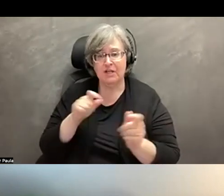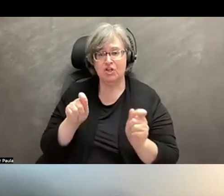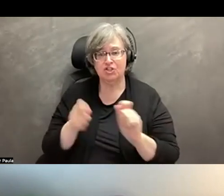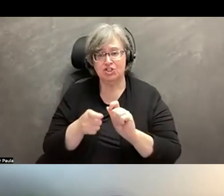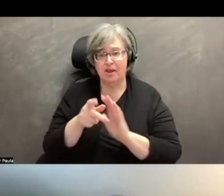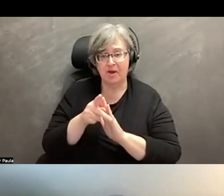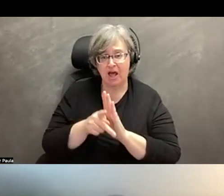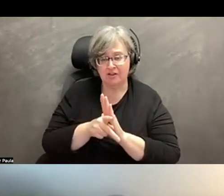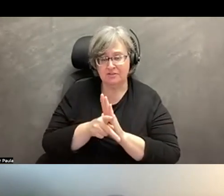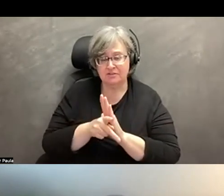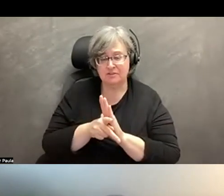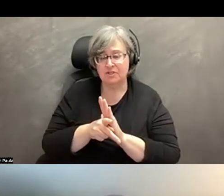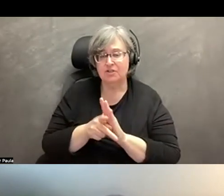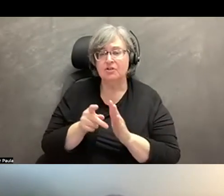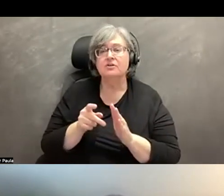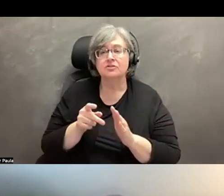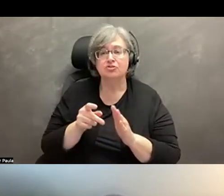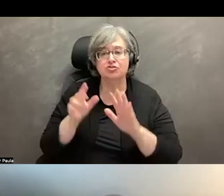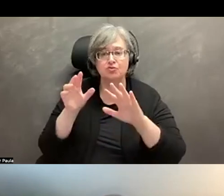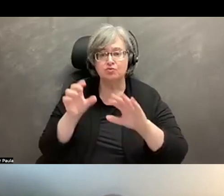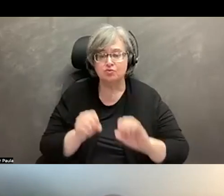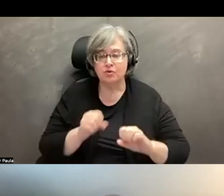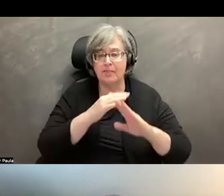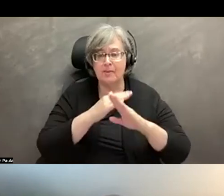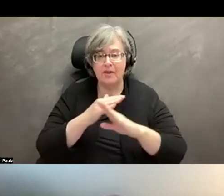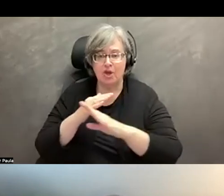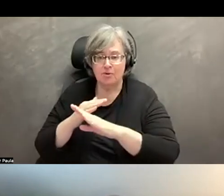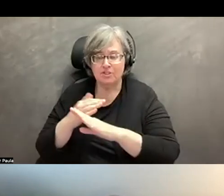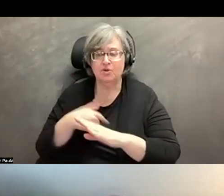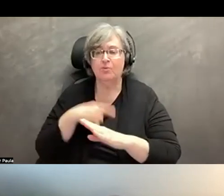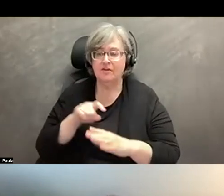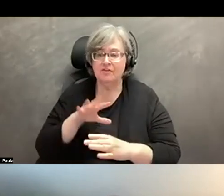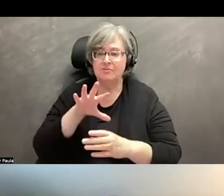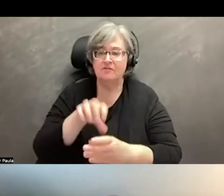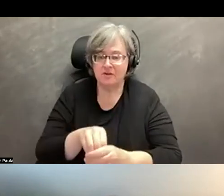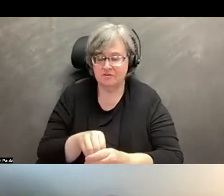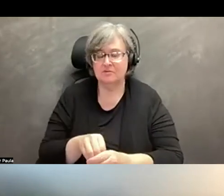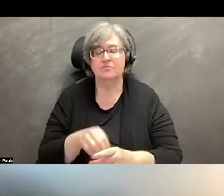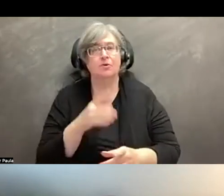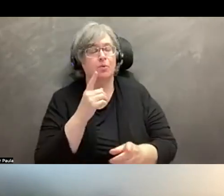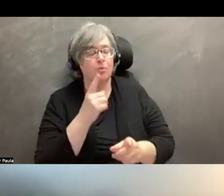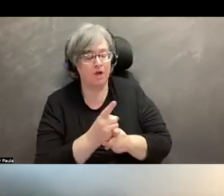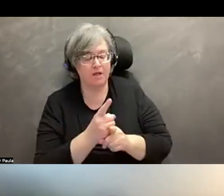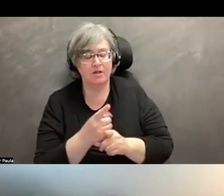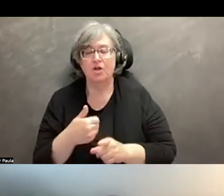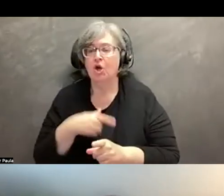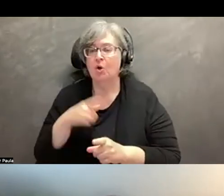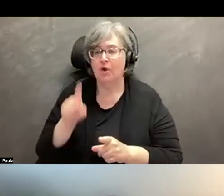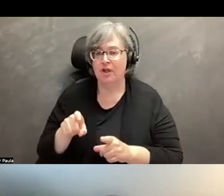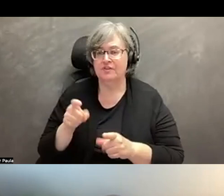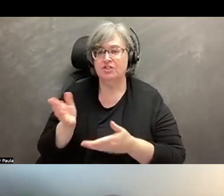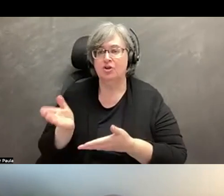policy, to make the barriers lesser, we have to be at the tables, right, to be able to bring